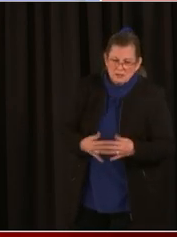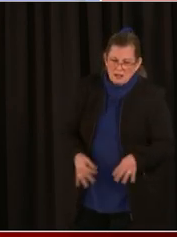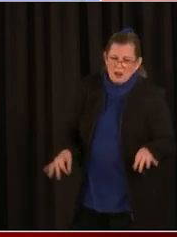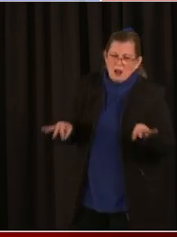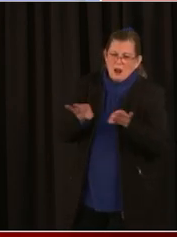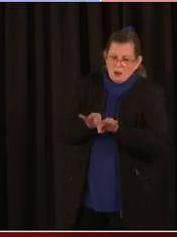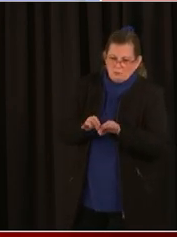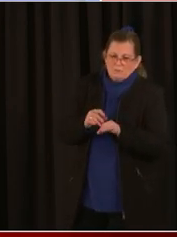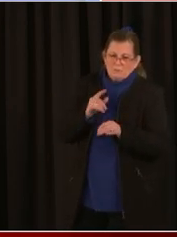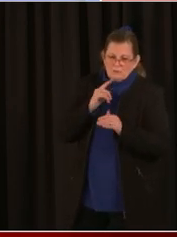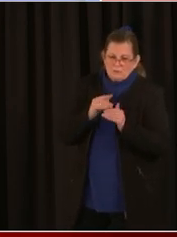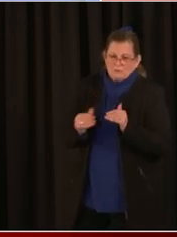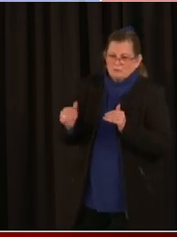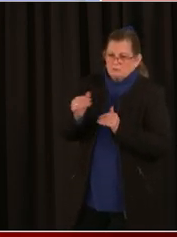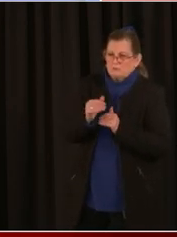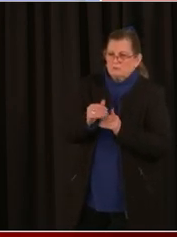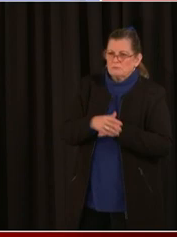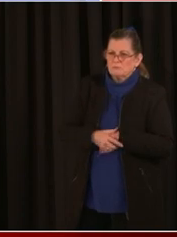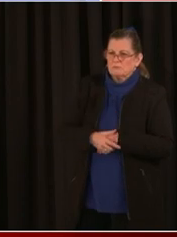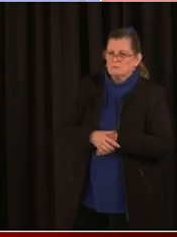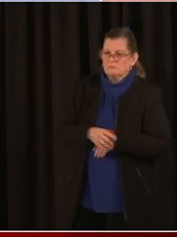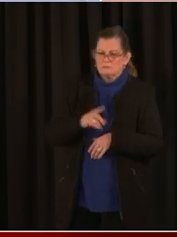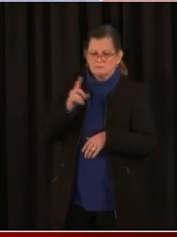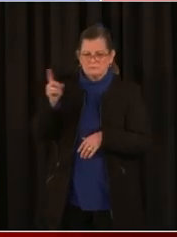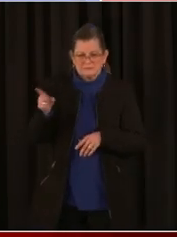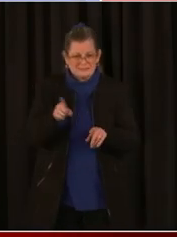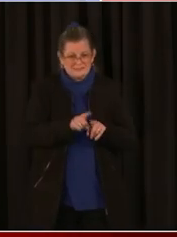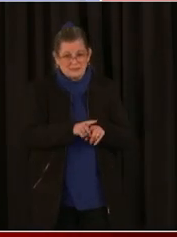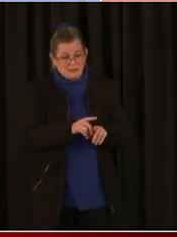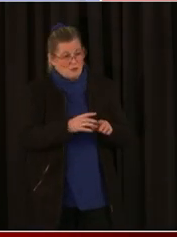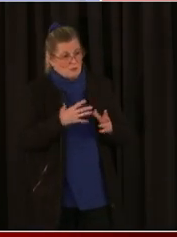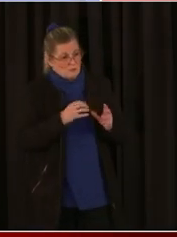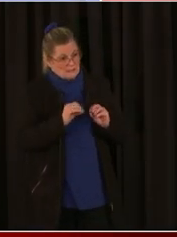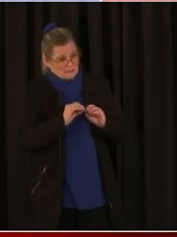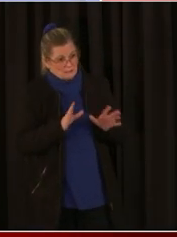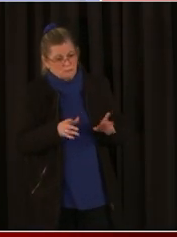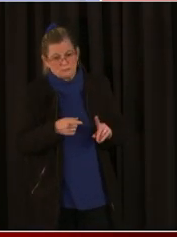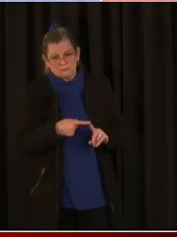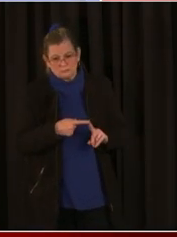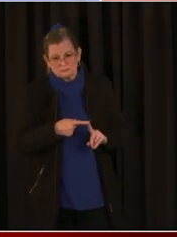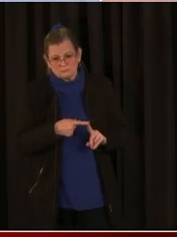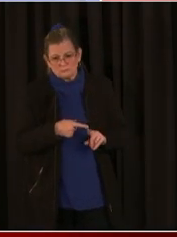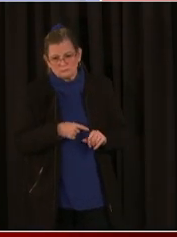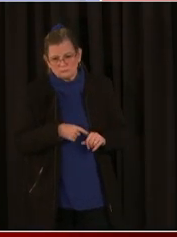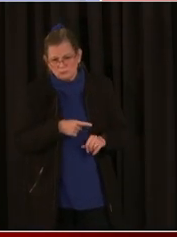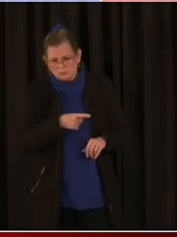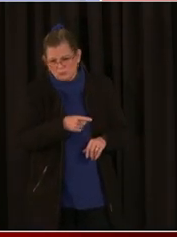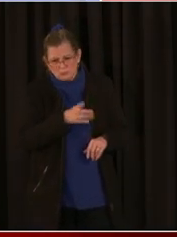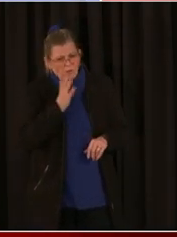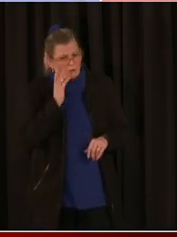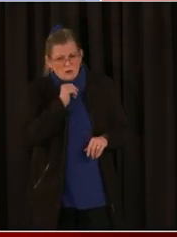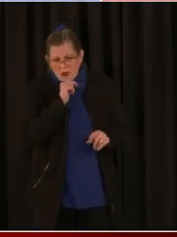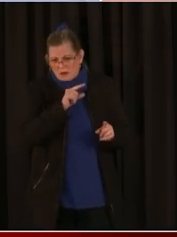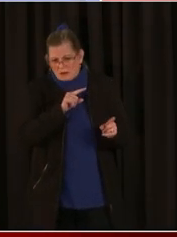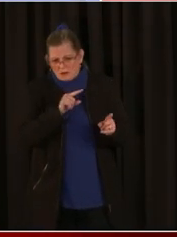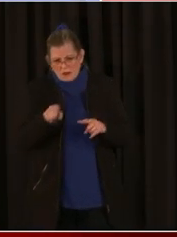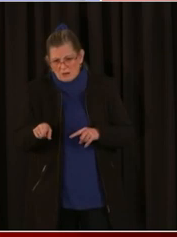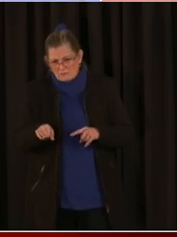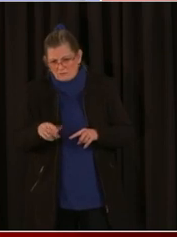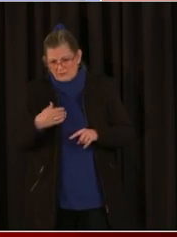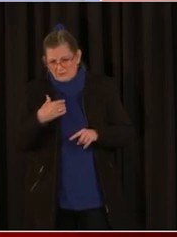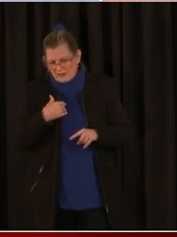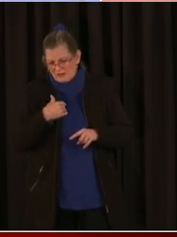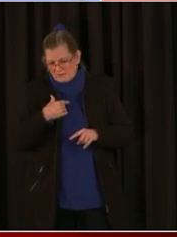to advance the equity approach as well. And just to follow up on it, though, just to clarify what I think you told Mark, so you have not come to any conclusions